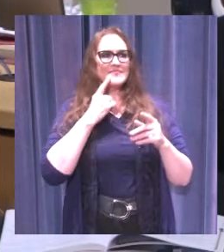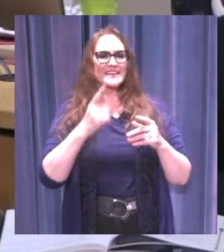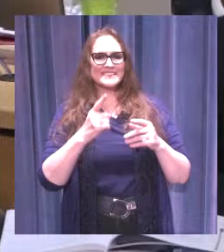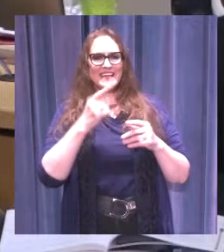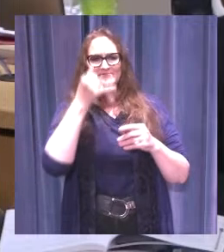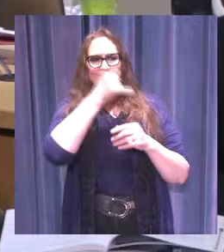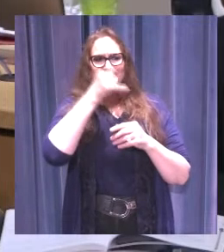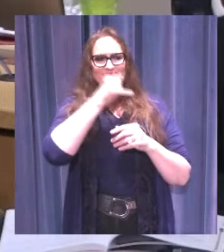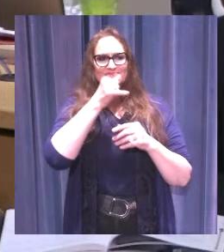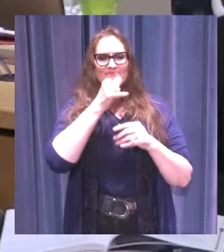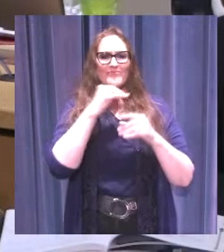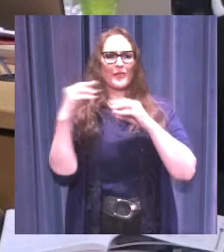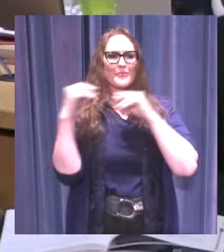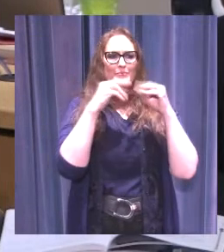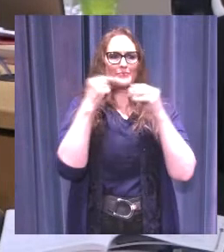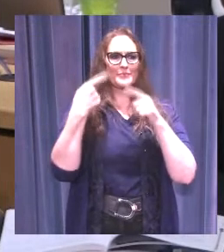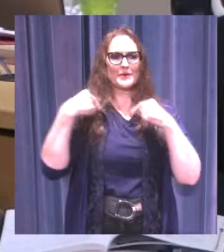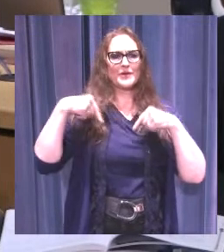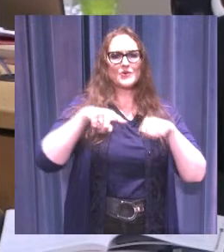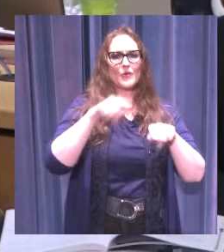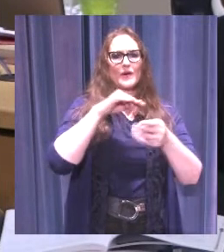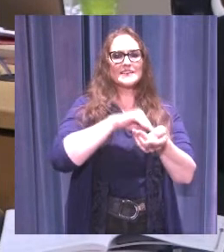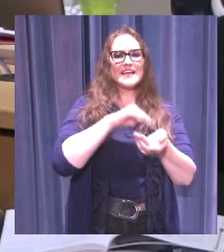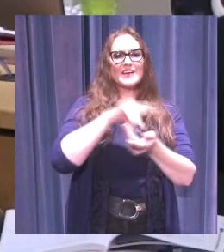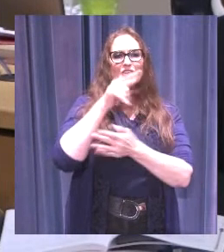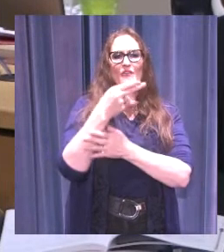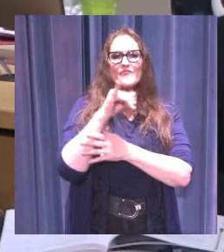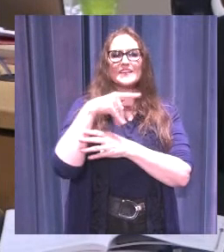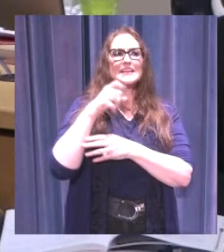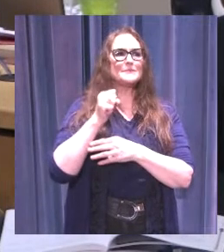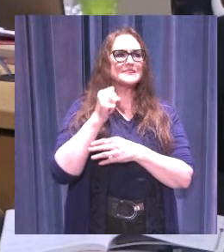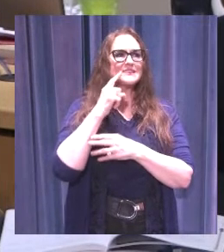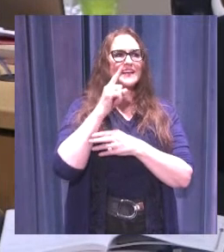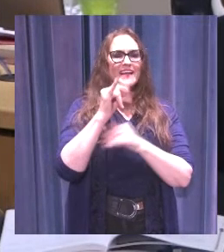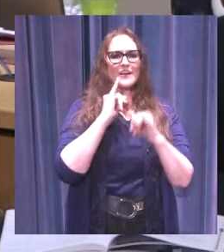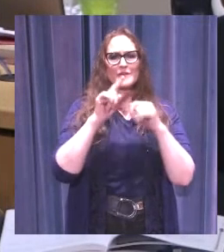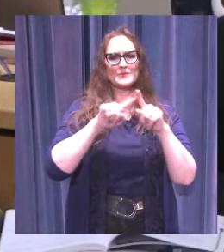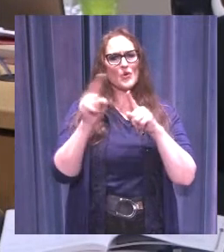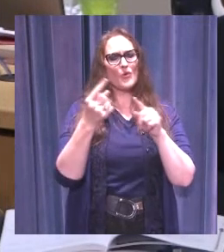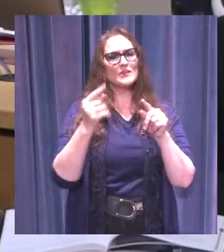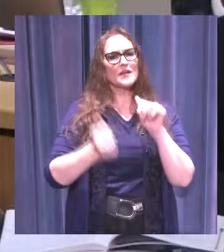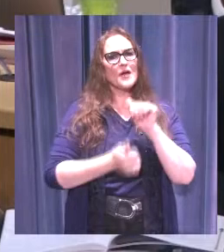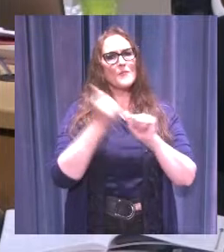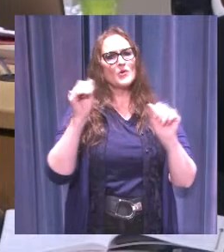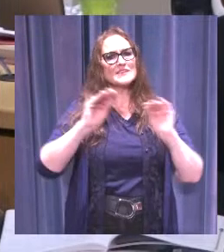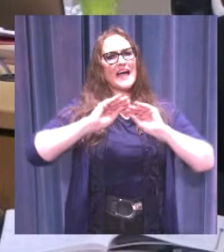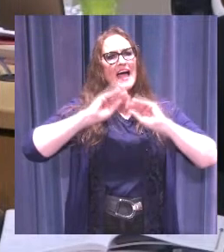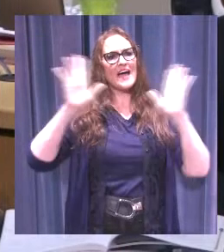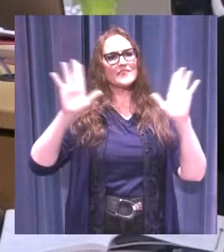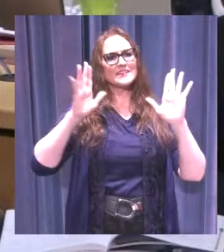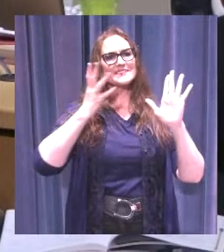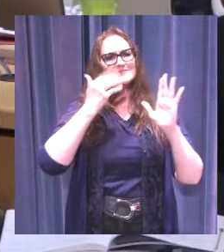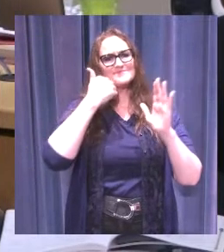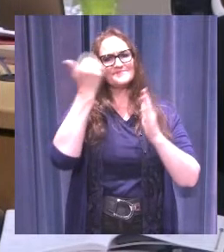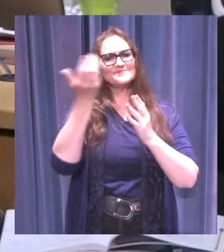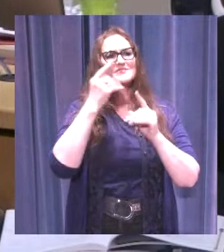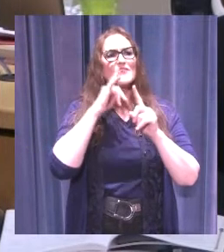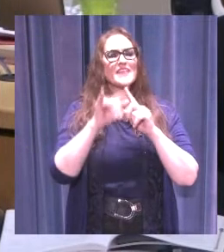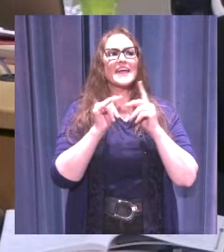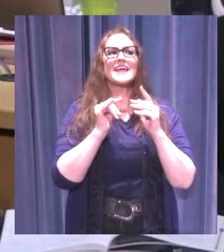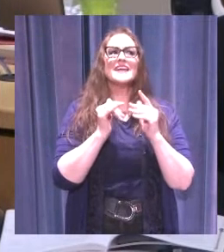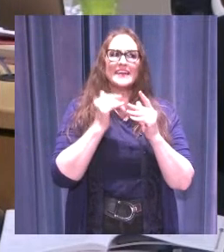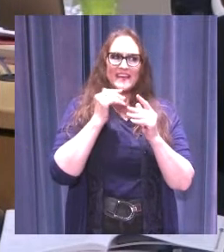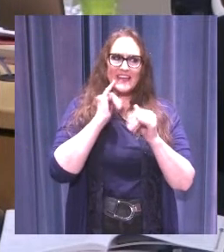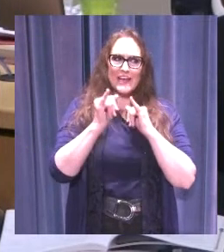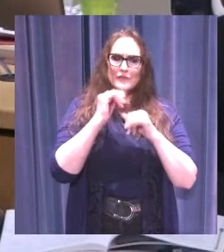squabbling during the Dr. Phillips interview was, it was only the most obvious disgrace of the interview process. Why would the